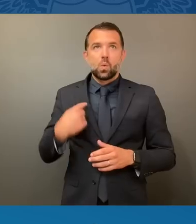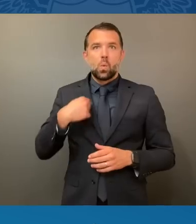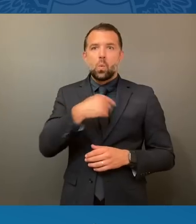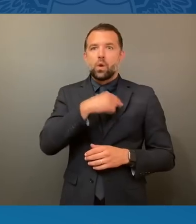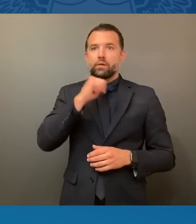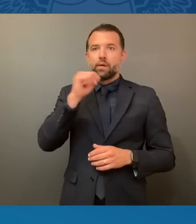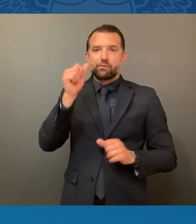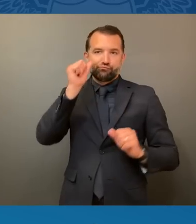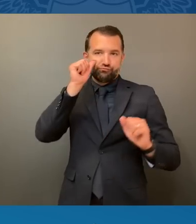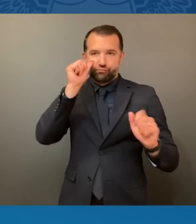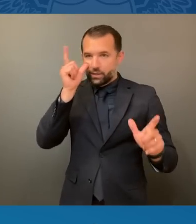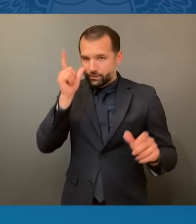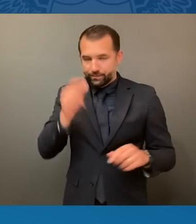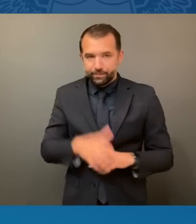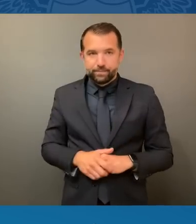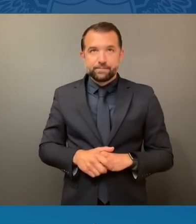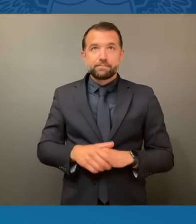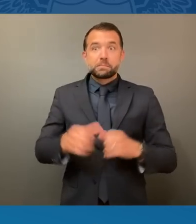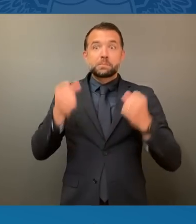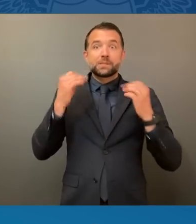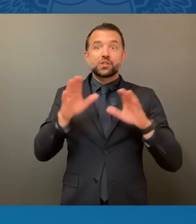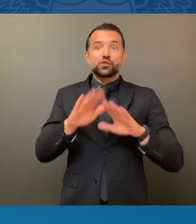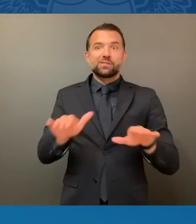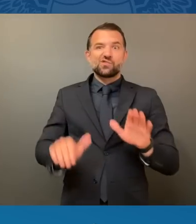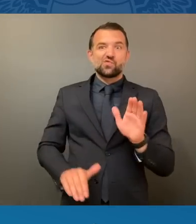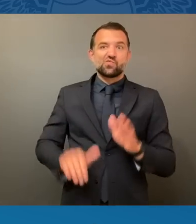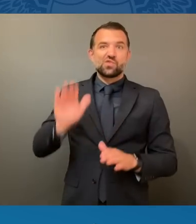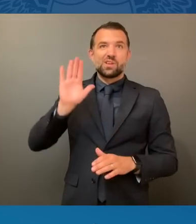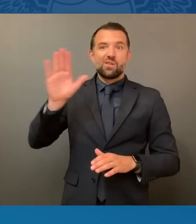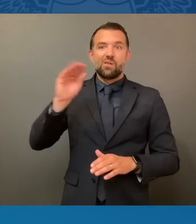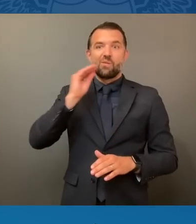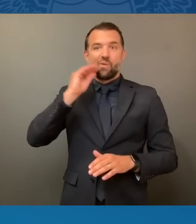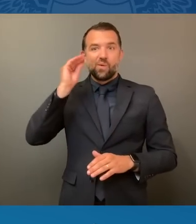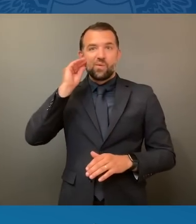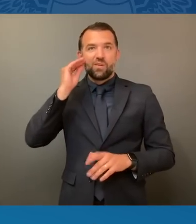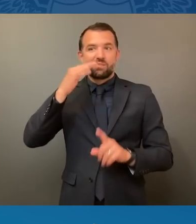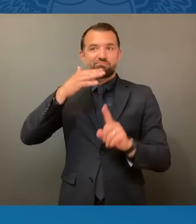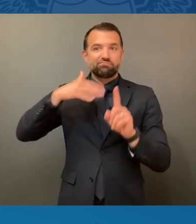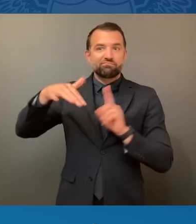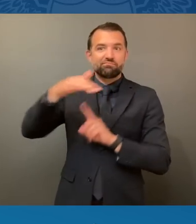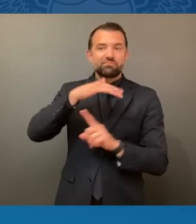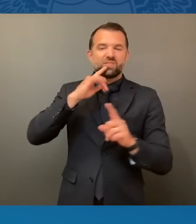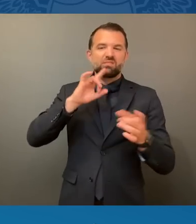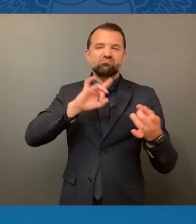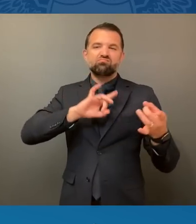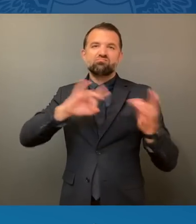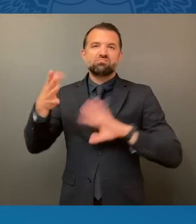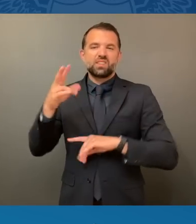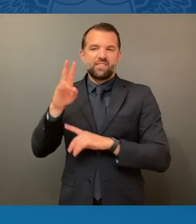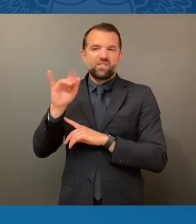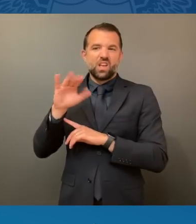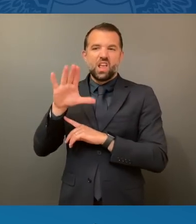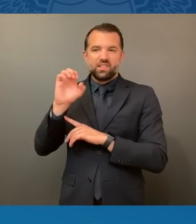up in these circumstances, either in a home where there's violence, and by the way, that has nothing to do with socioeconomic status,